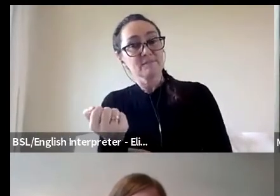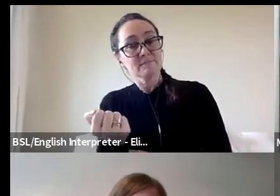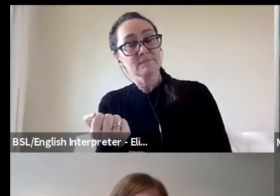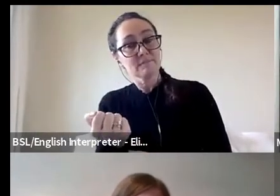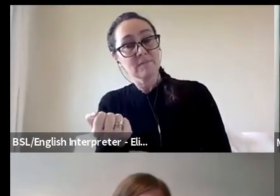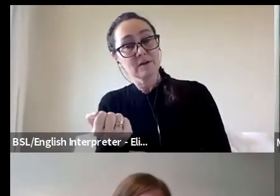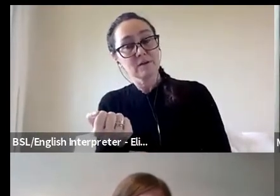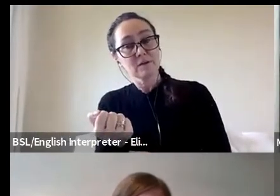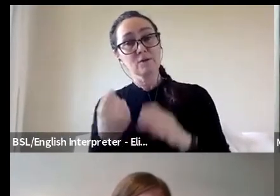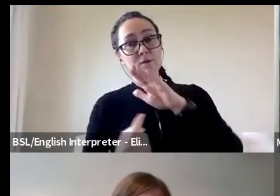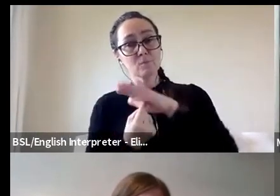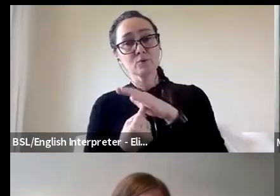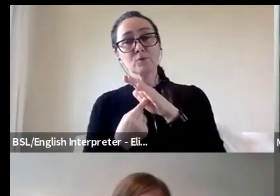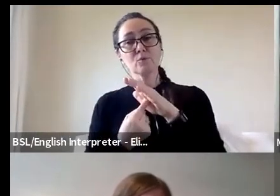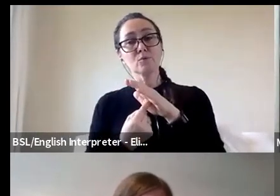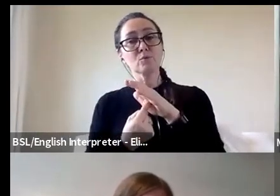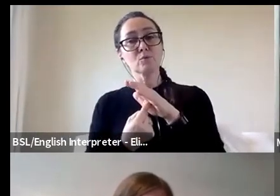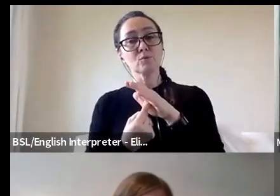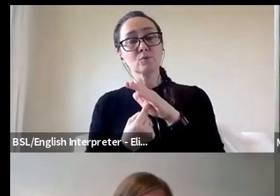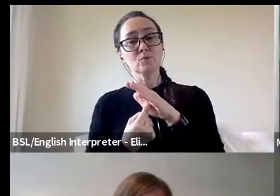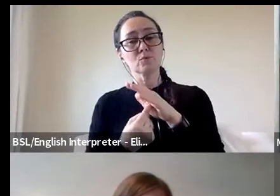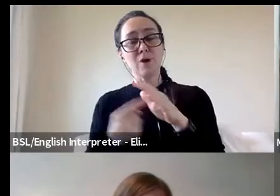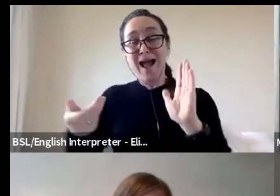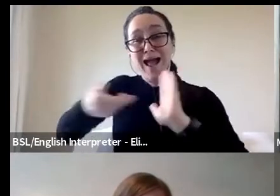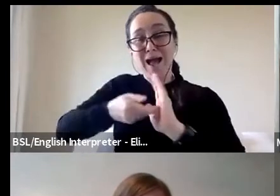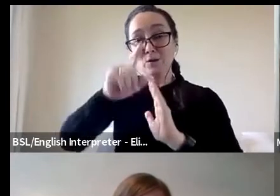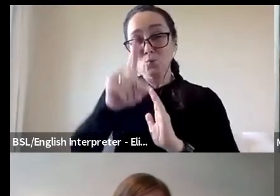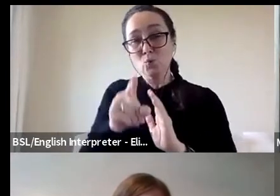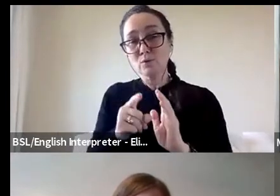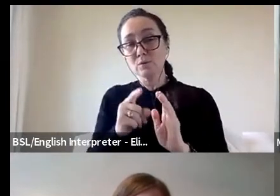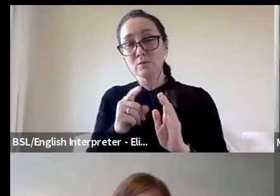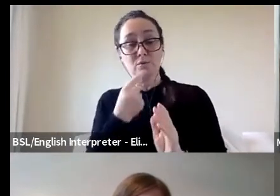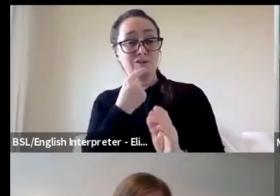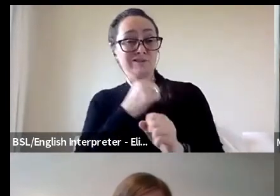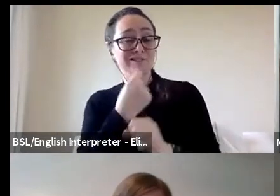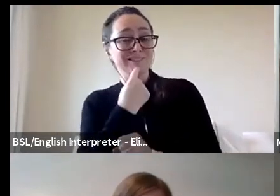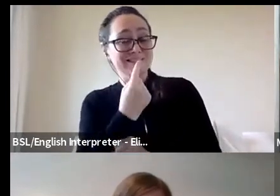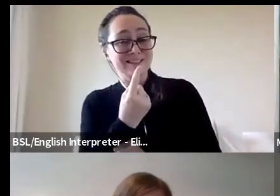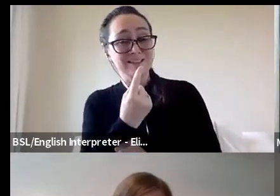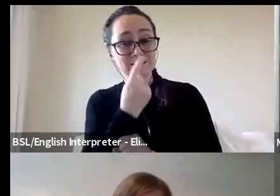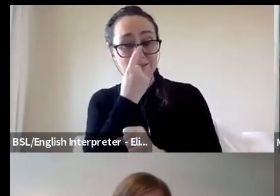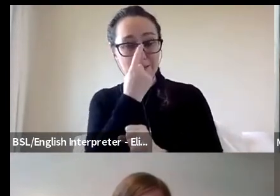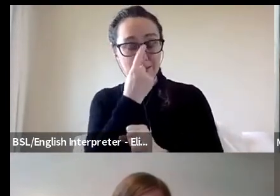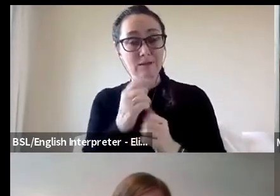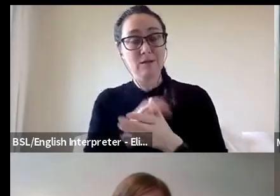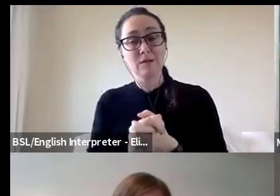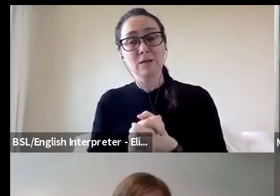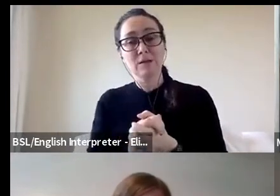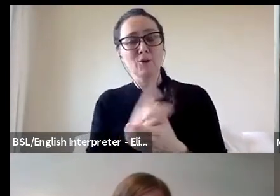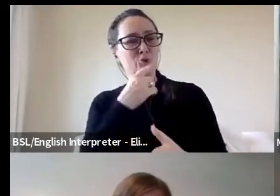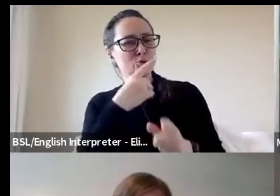It's important that we do that. Coming back, just adding to what Gillian was talking about in terms of home working and things like